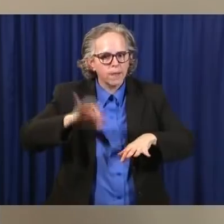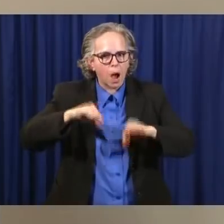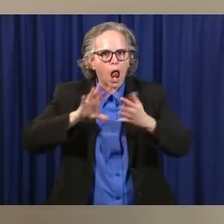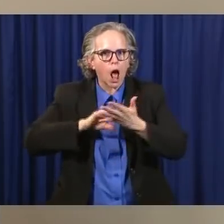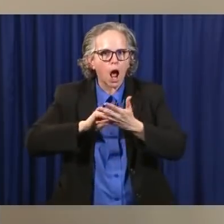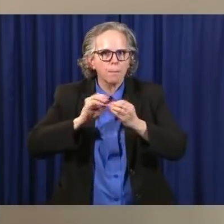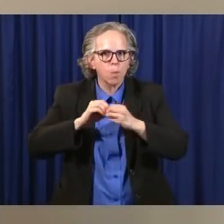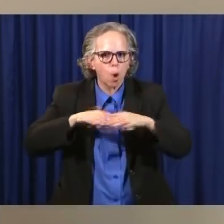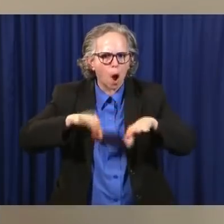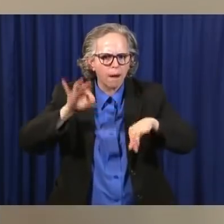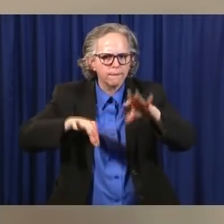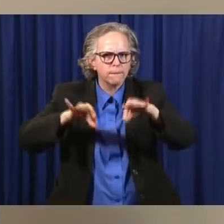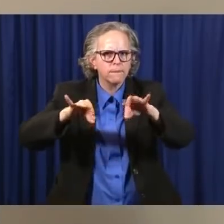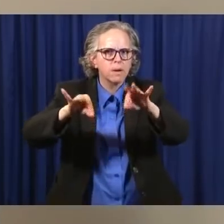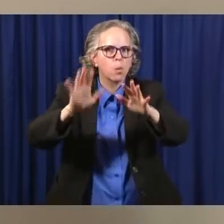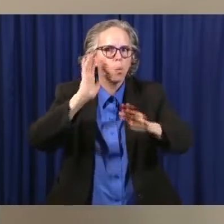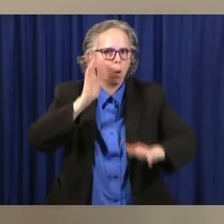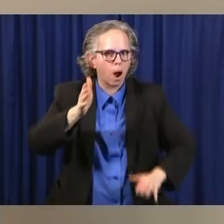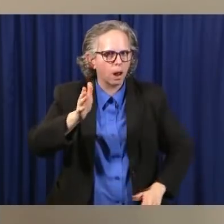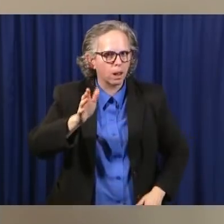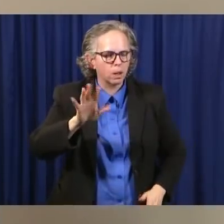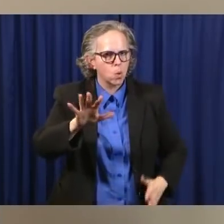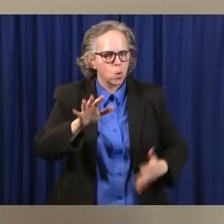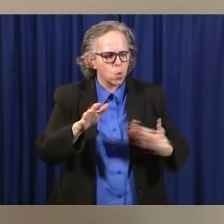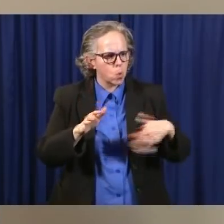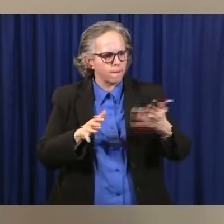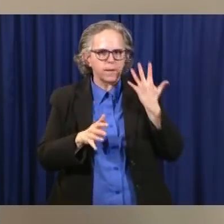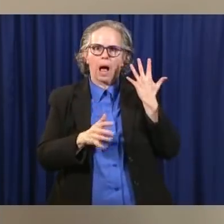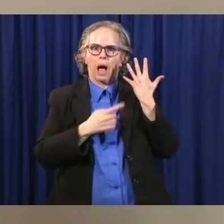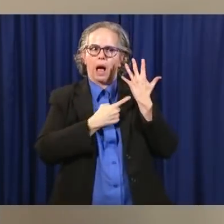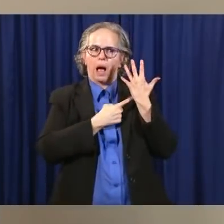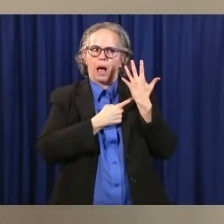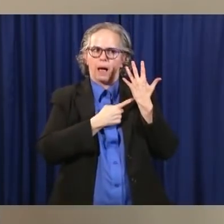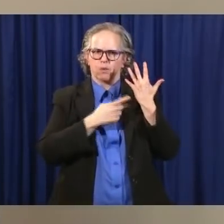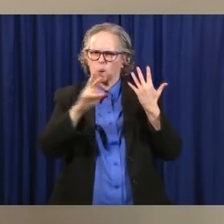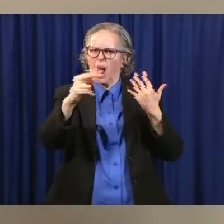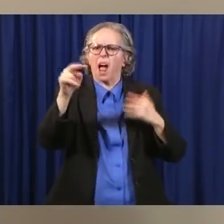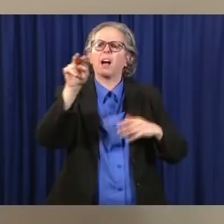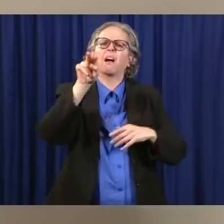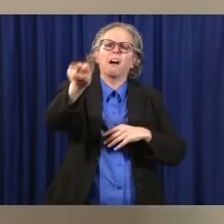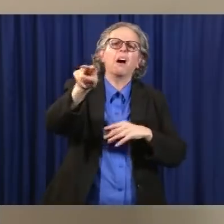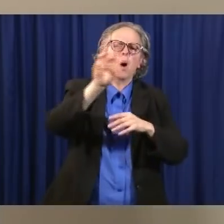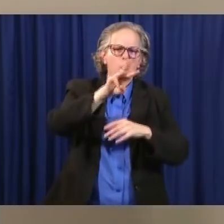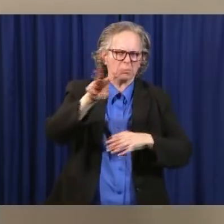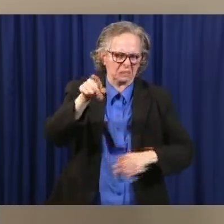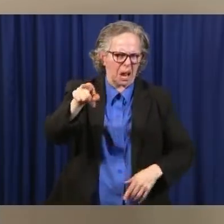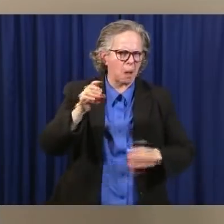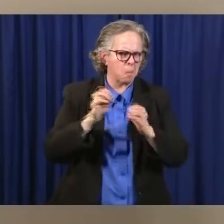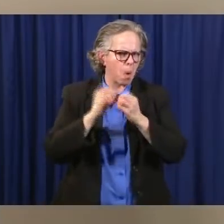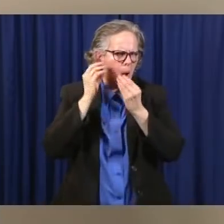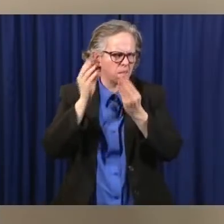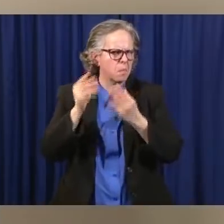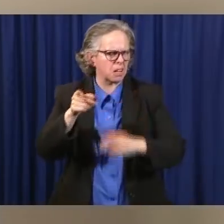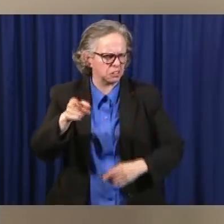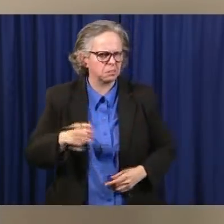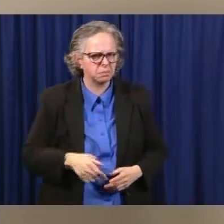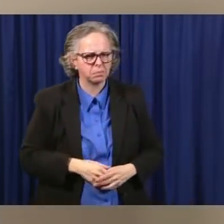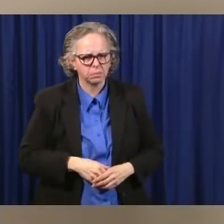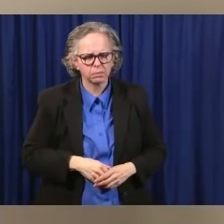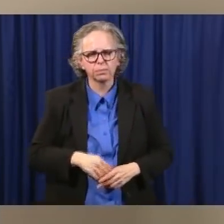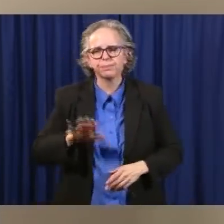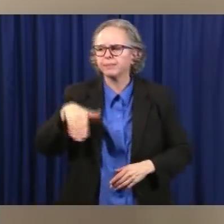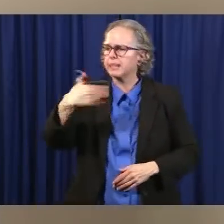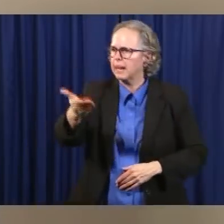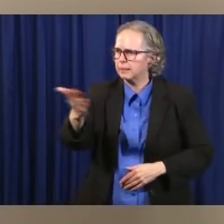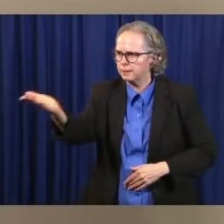So I found that interesting, and you can look on our website to learn more about that. Next slide.